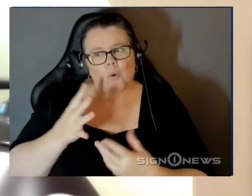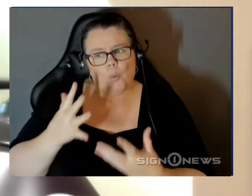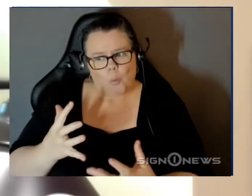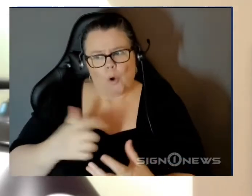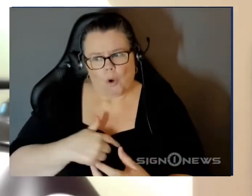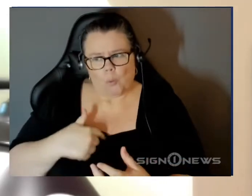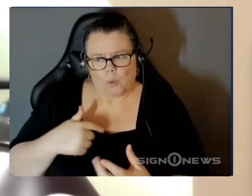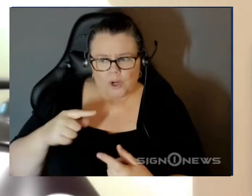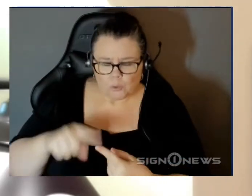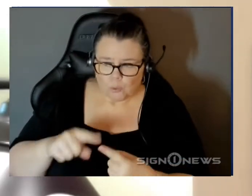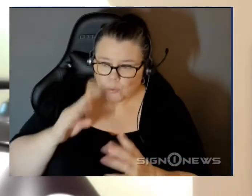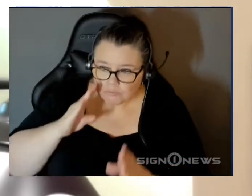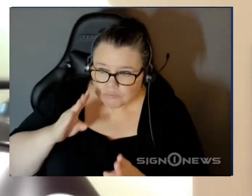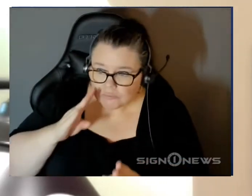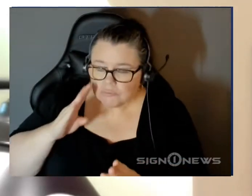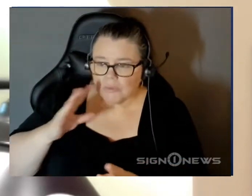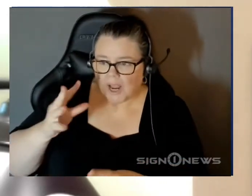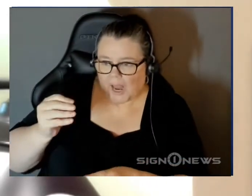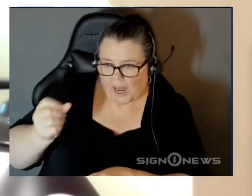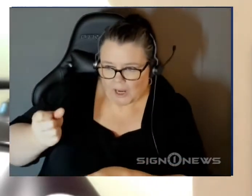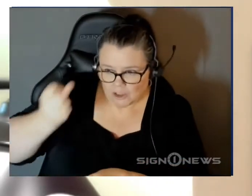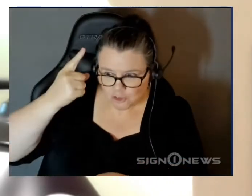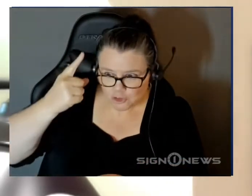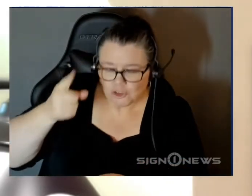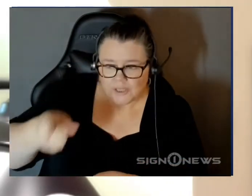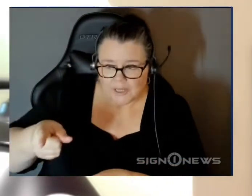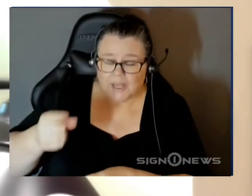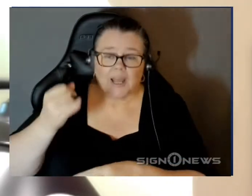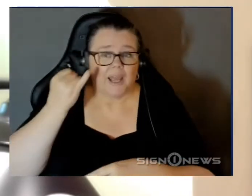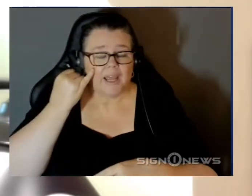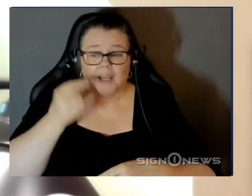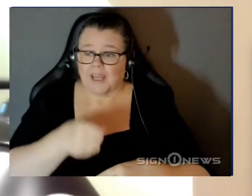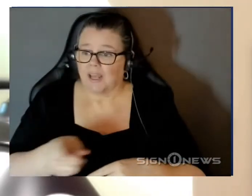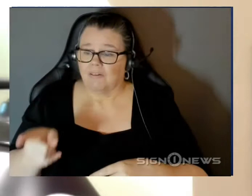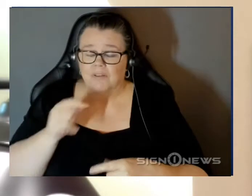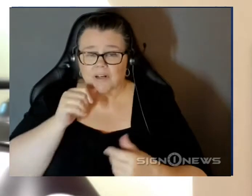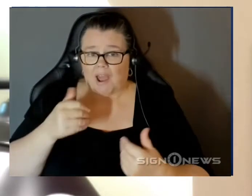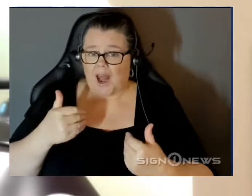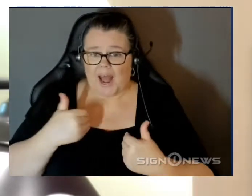access to robust language-based AAC,